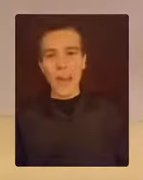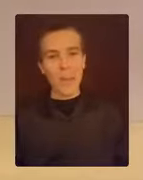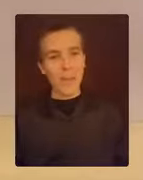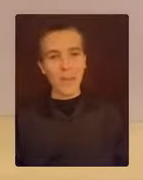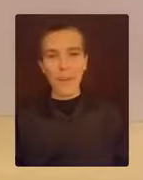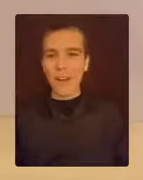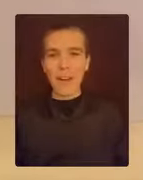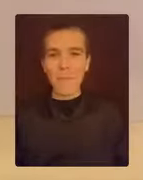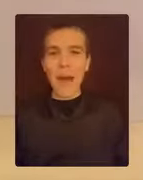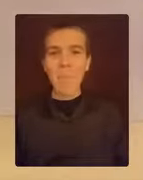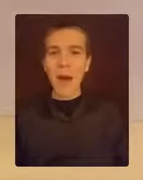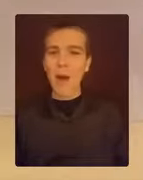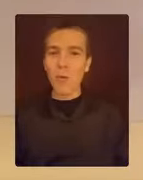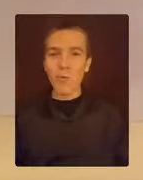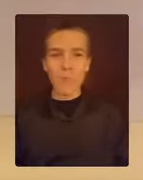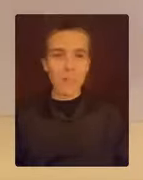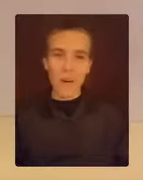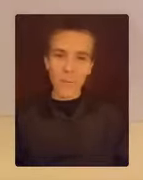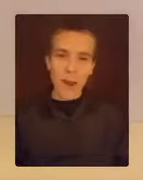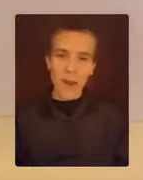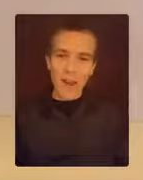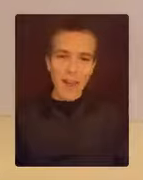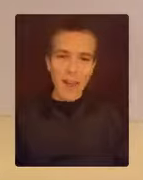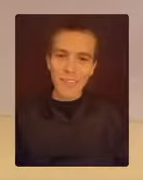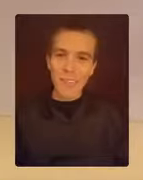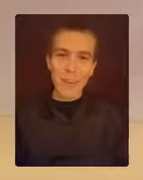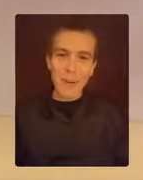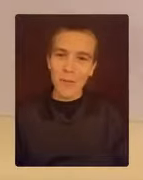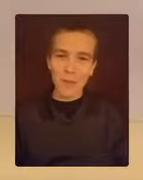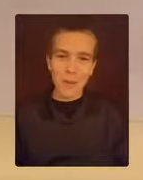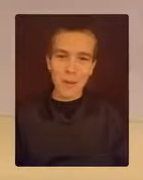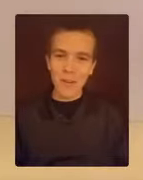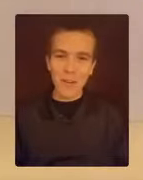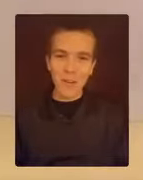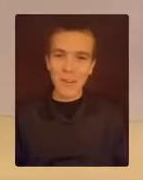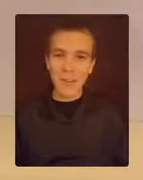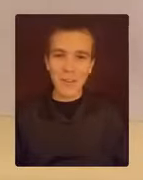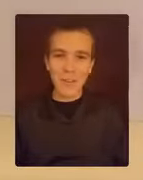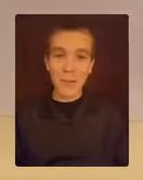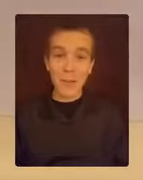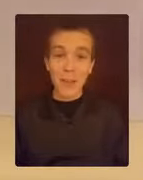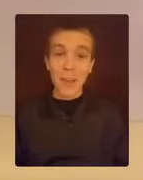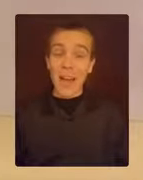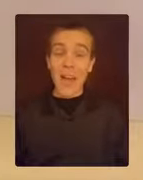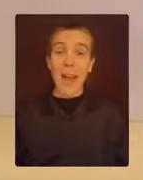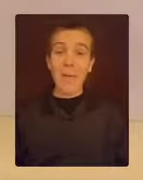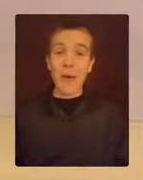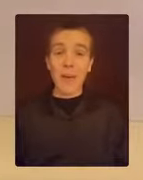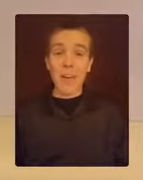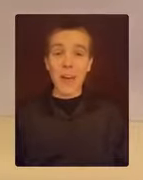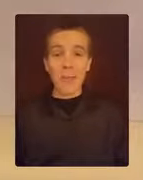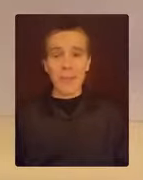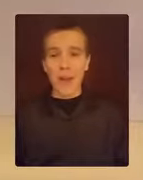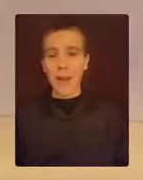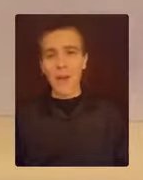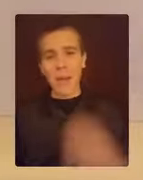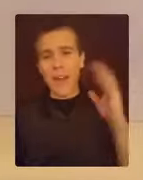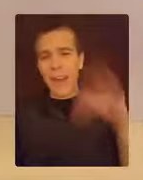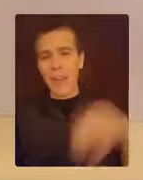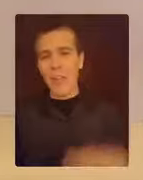he goes, I can feel it in my bones. It's gonna rain cats and dogs around here soon. And I walked out. I was